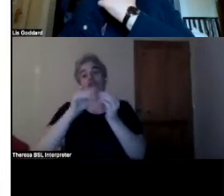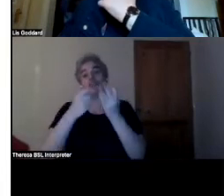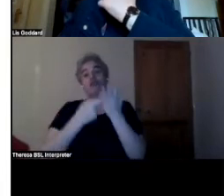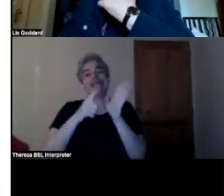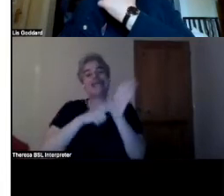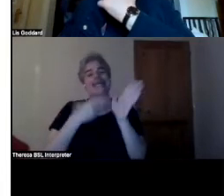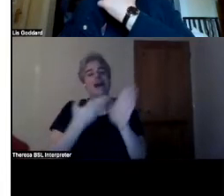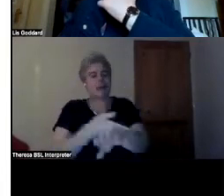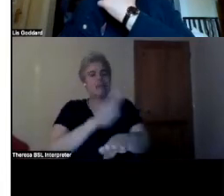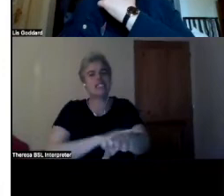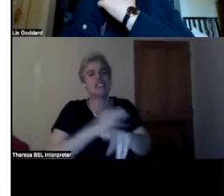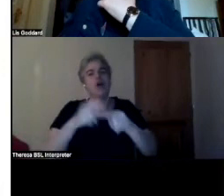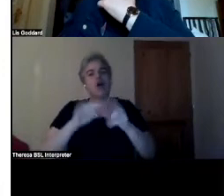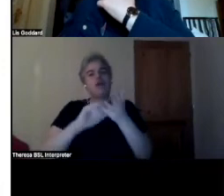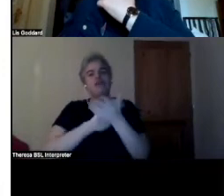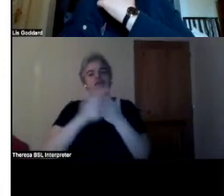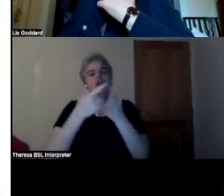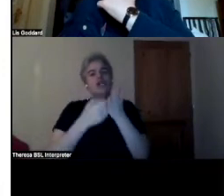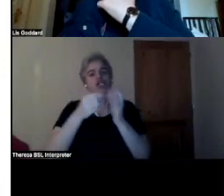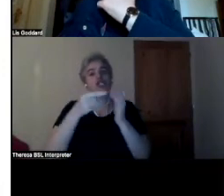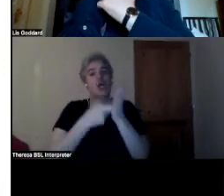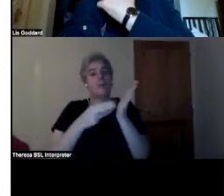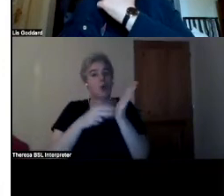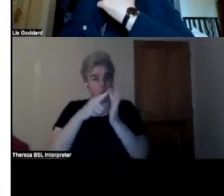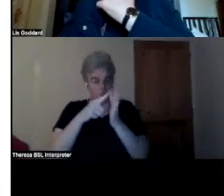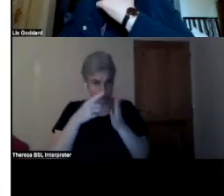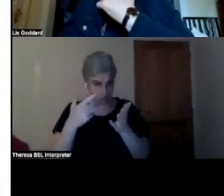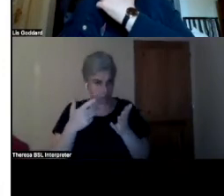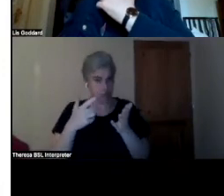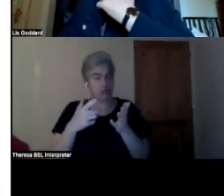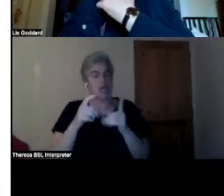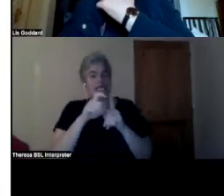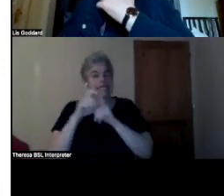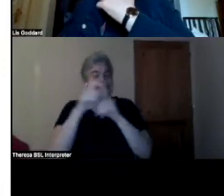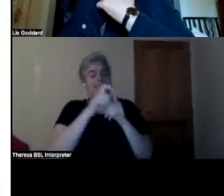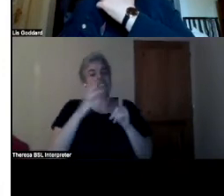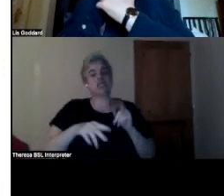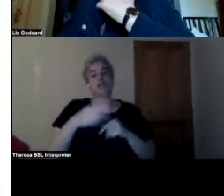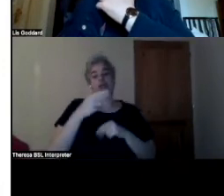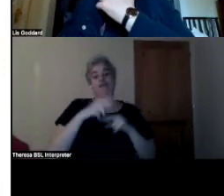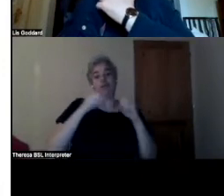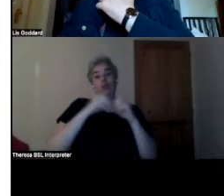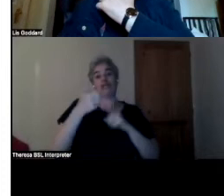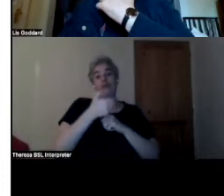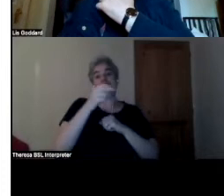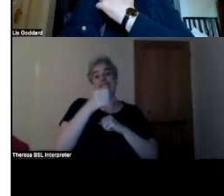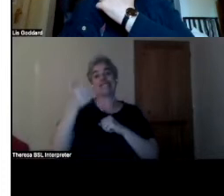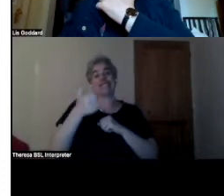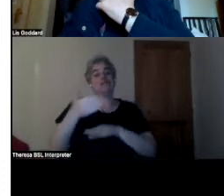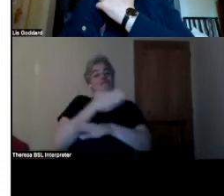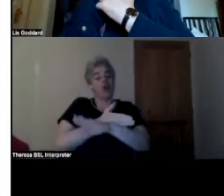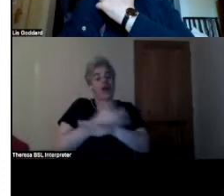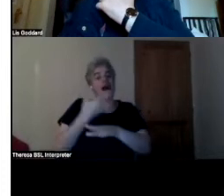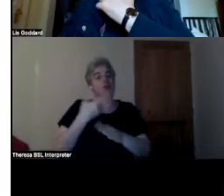of Sherborne in the Salisbury Diocese since February 2016, and prior to that, I was Archdeacon